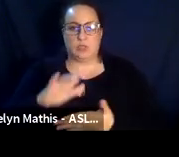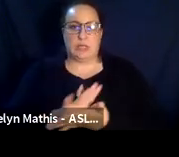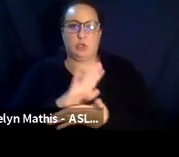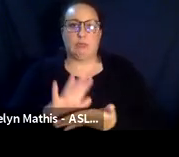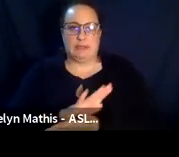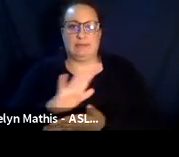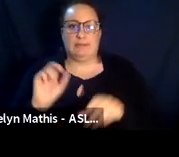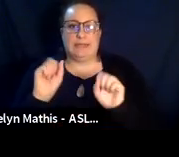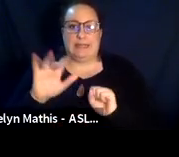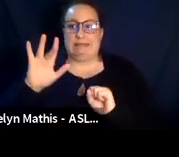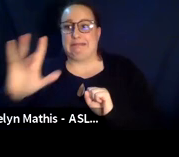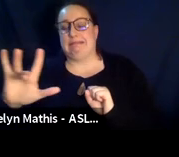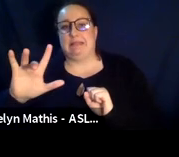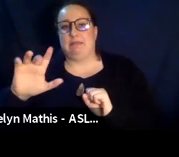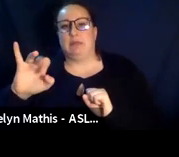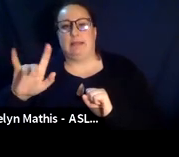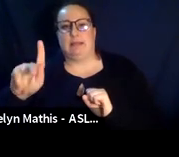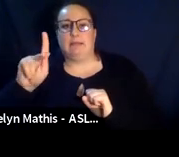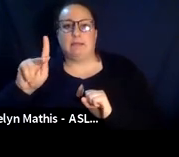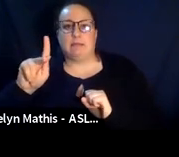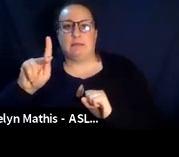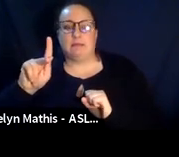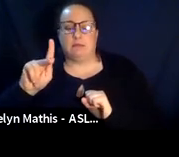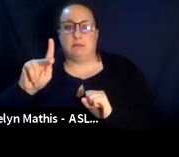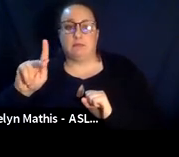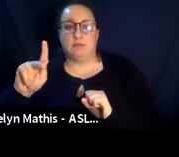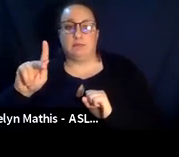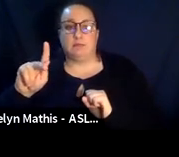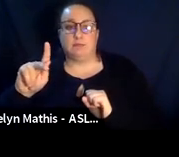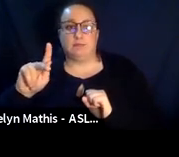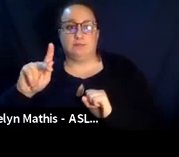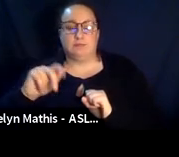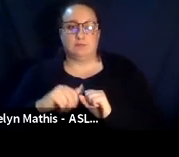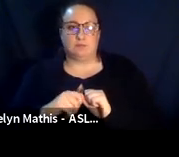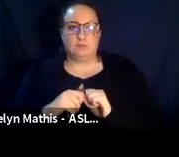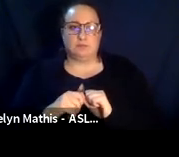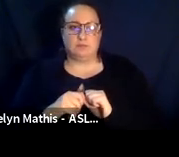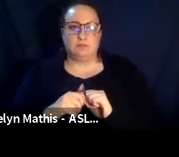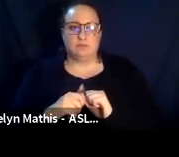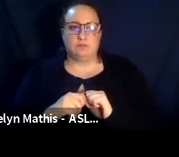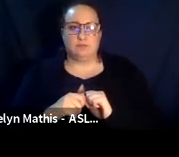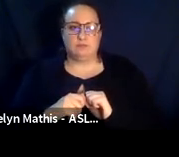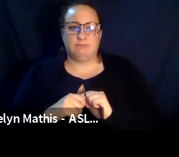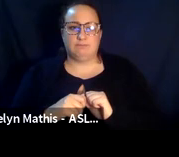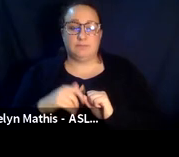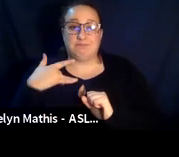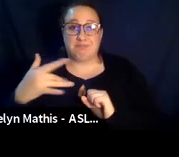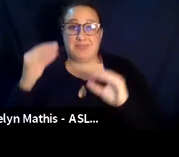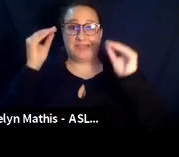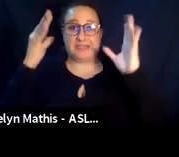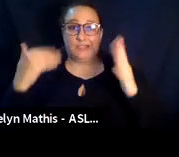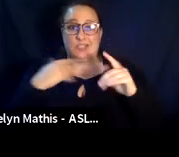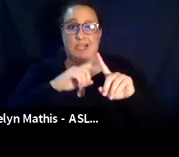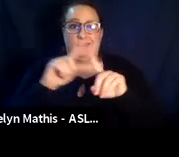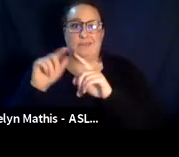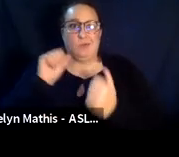they can click on links, because oftentimes the teachers have different ways of